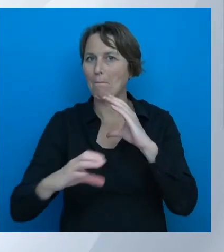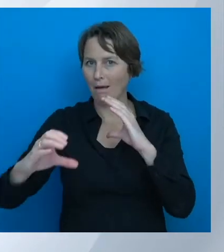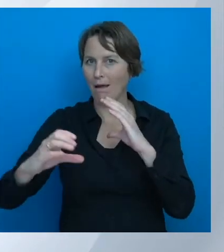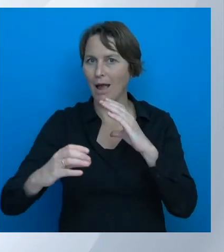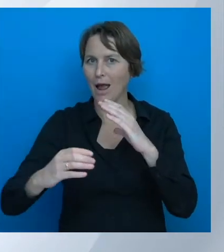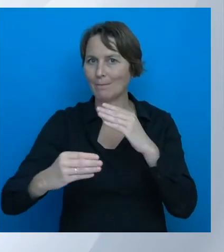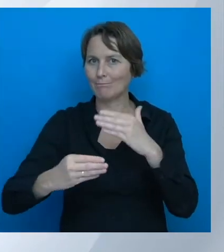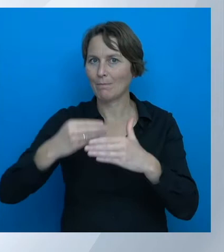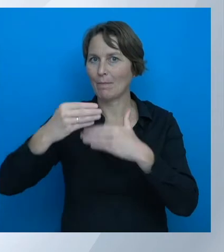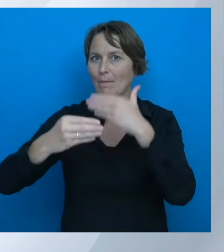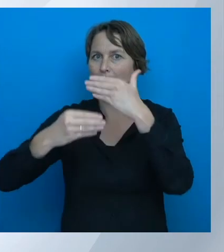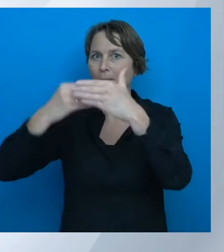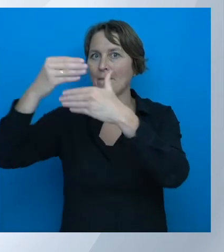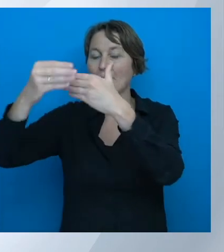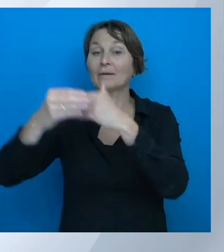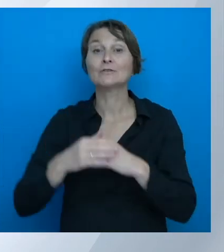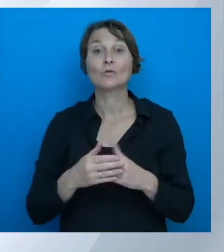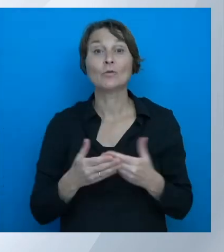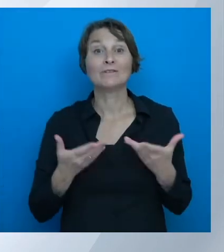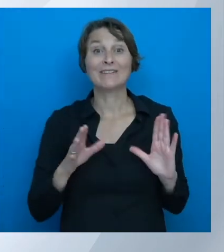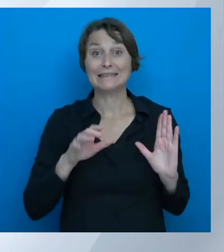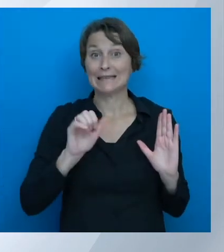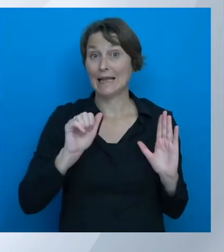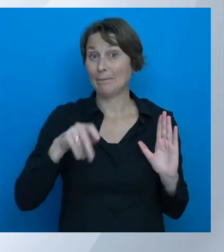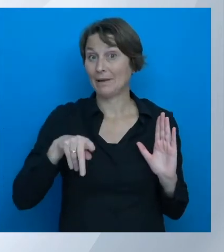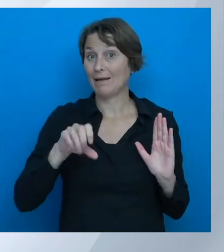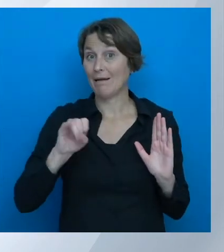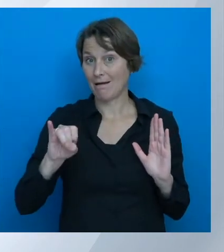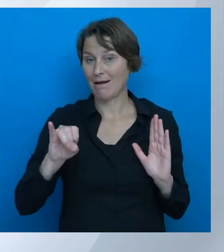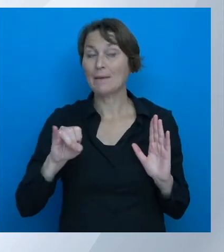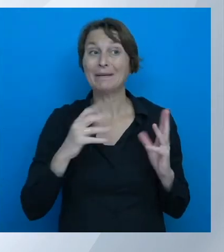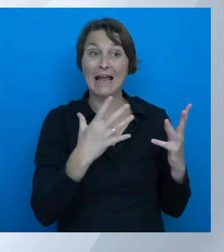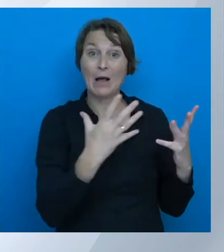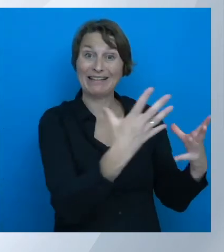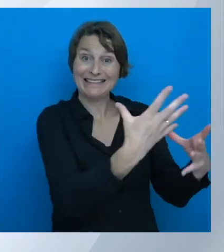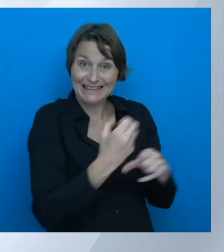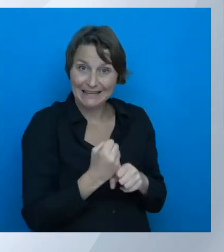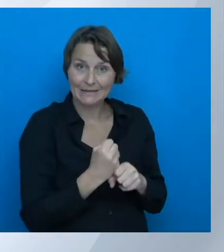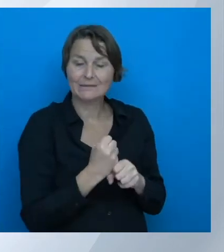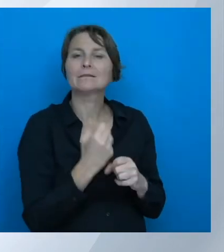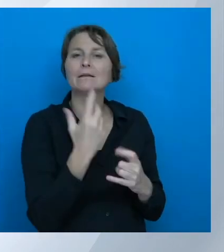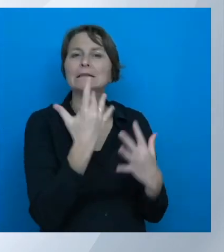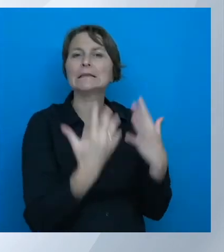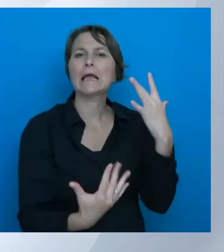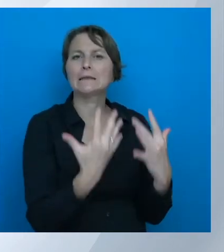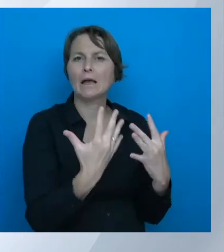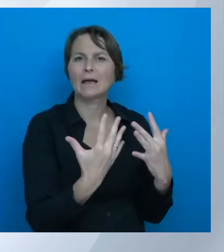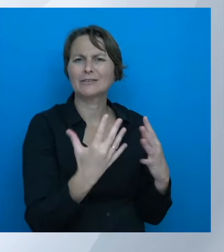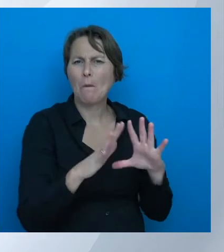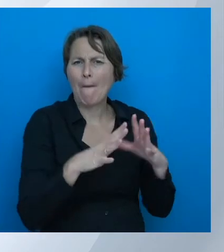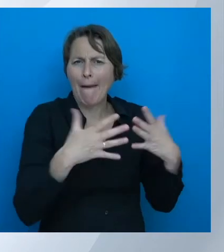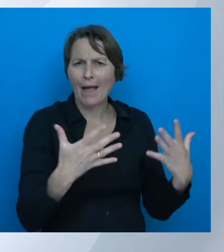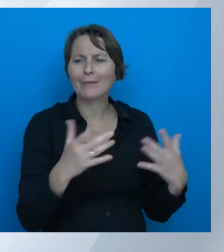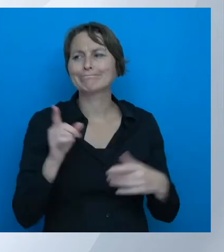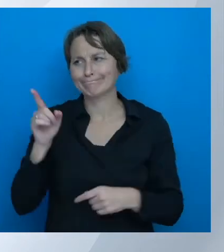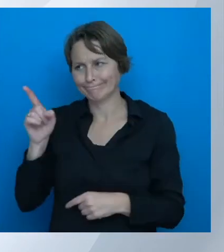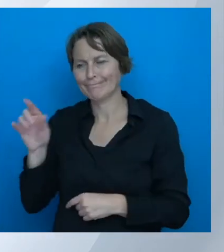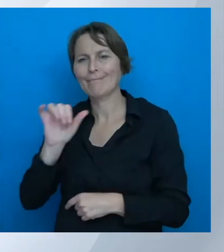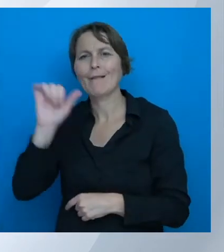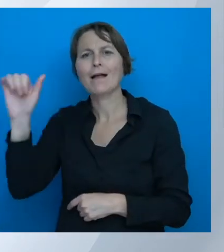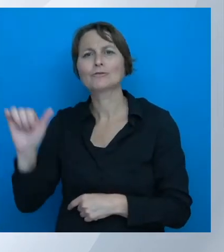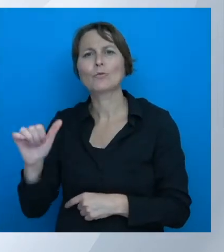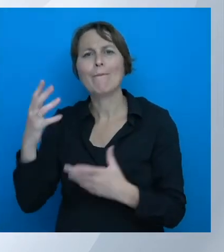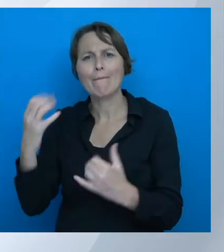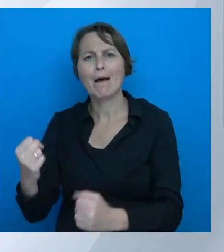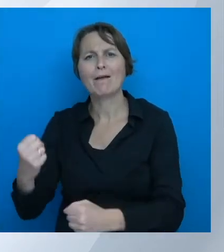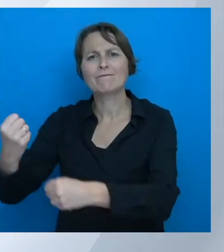API. Now we actually need to get this data and process it. For that, we're going to use an Azure function. So we are